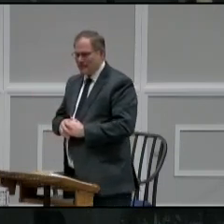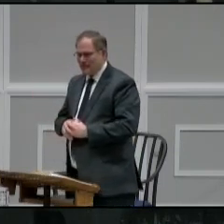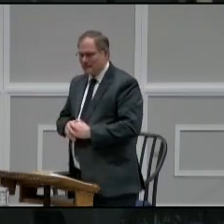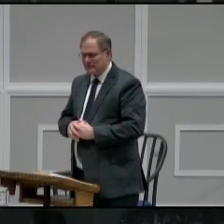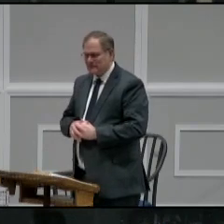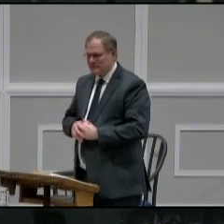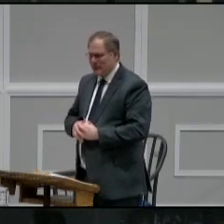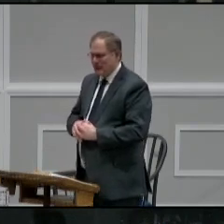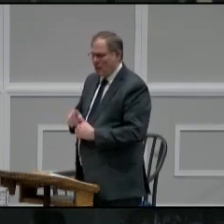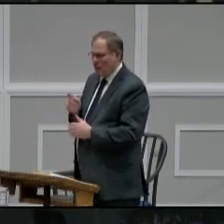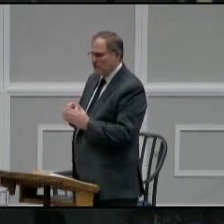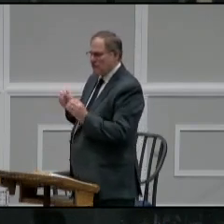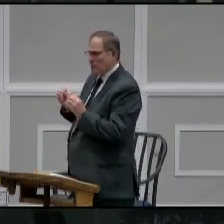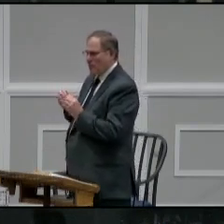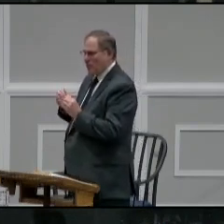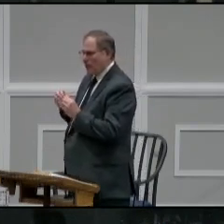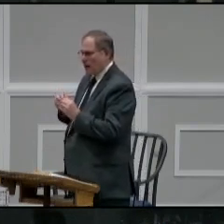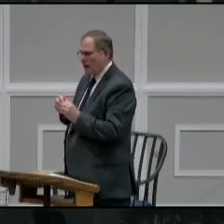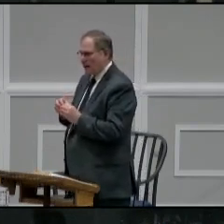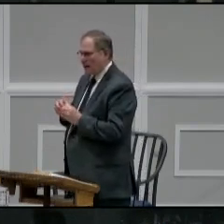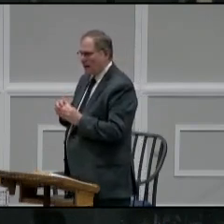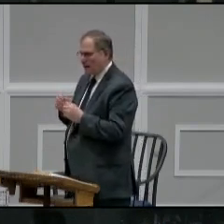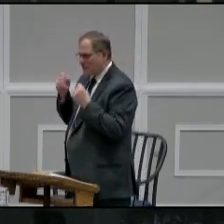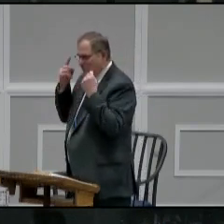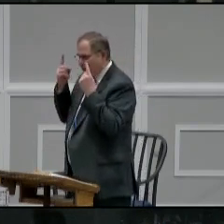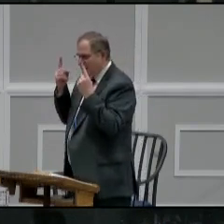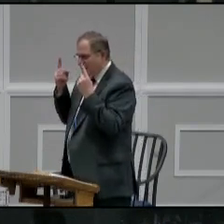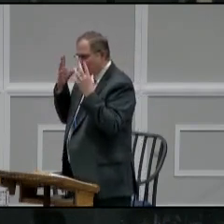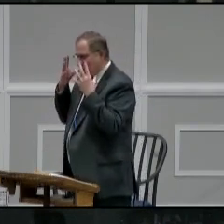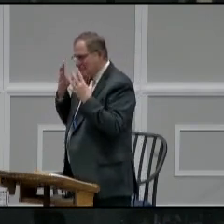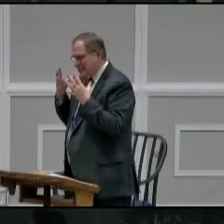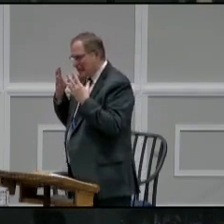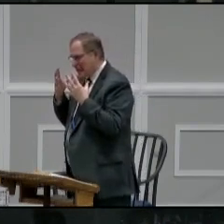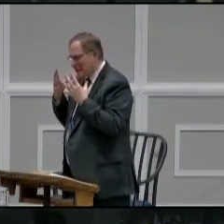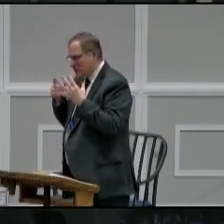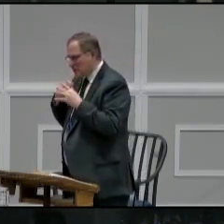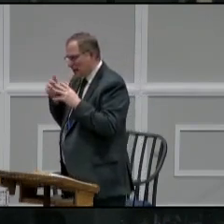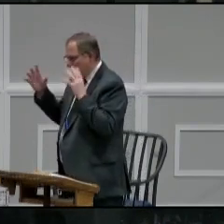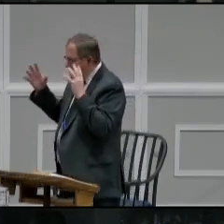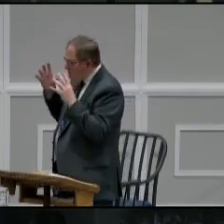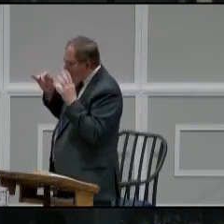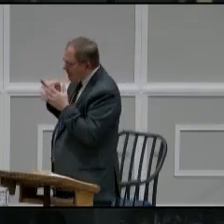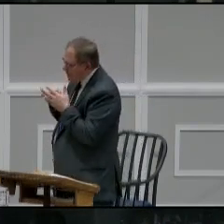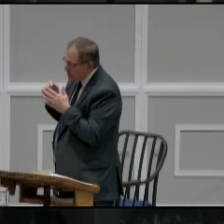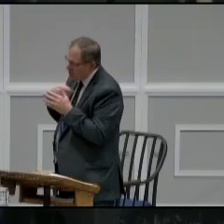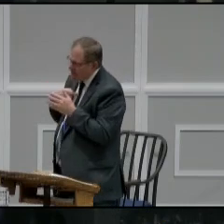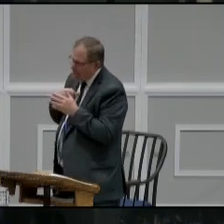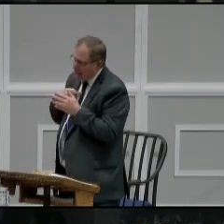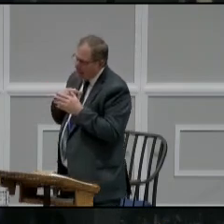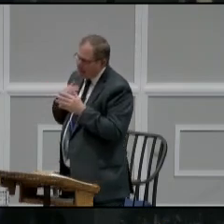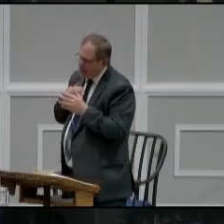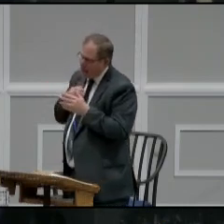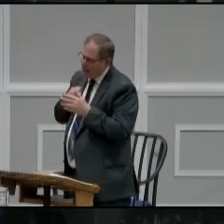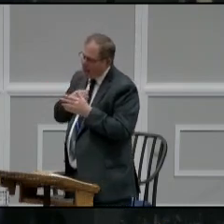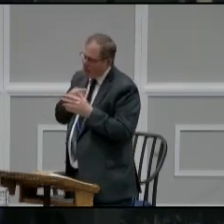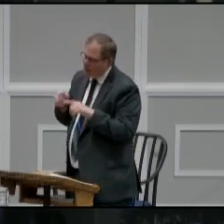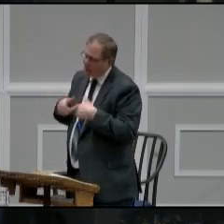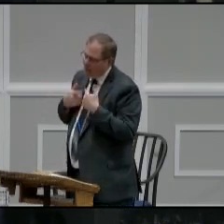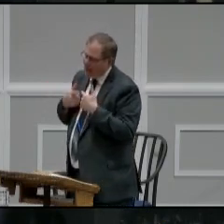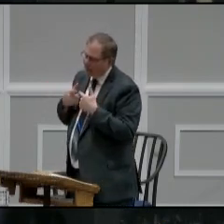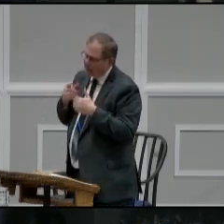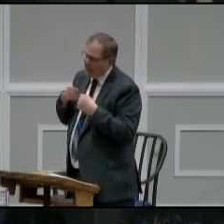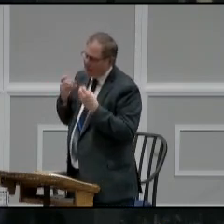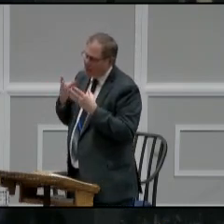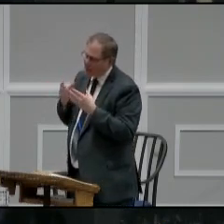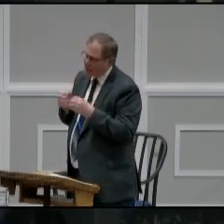But what's even more astounding and saddening is as I look at my own life and I look at how much I'm willing to give up to chase after some dumb